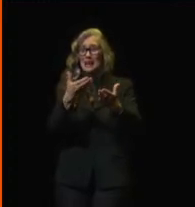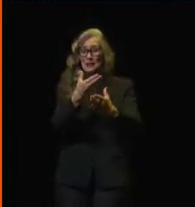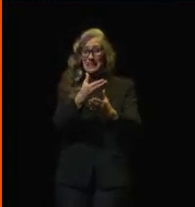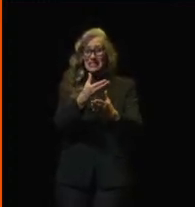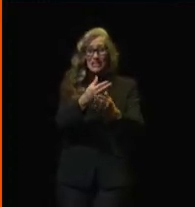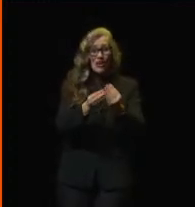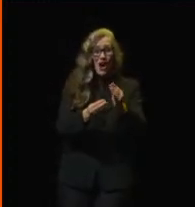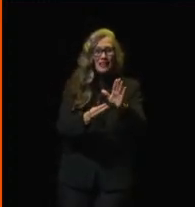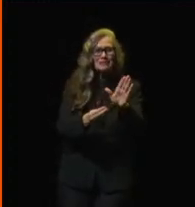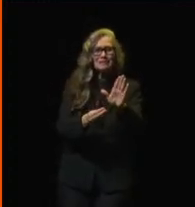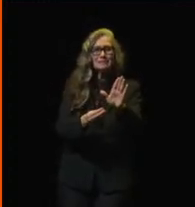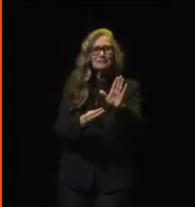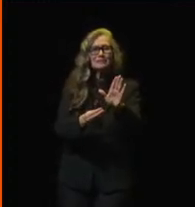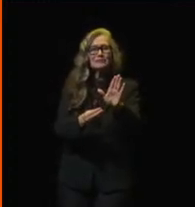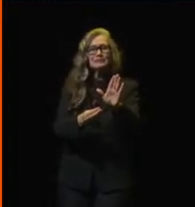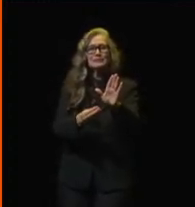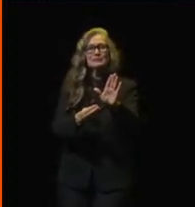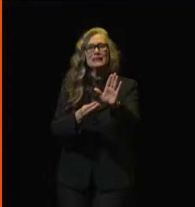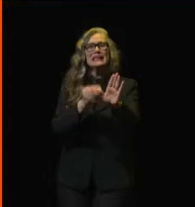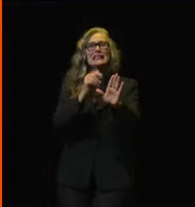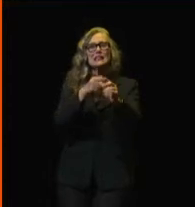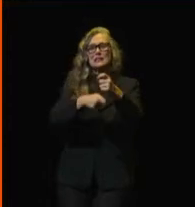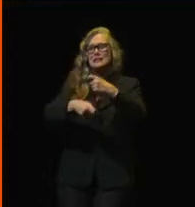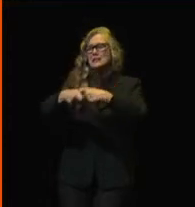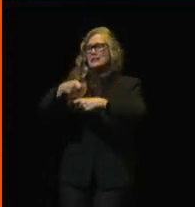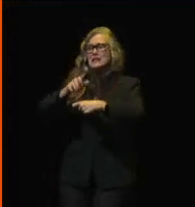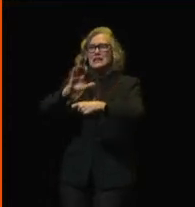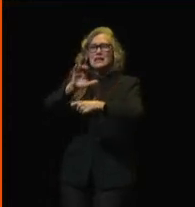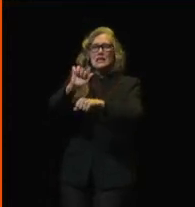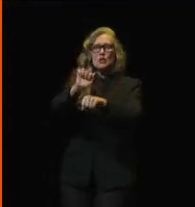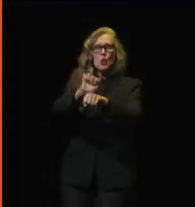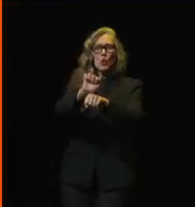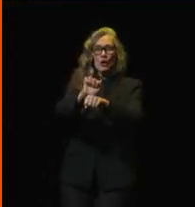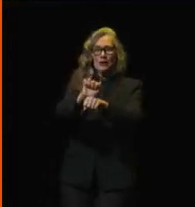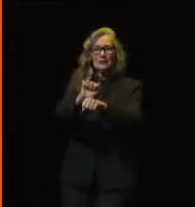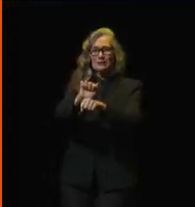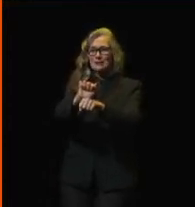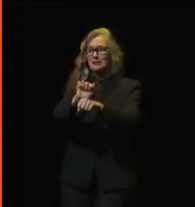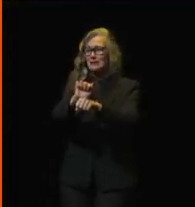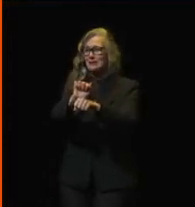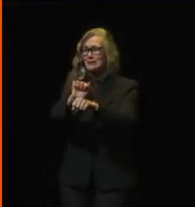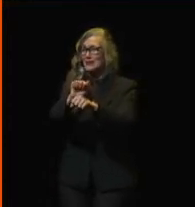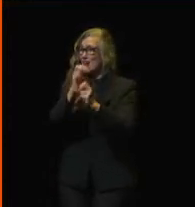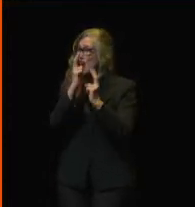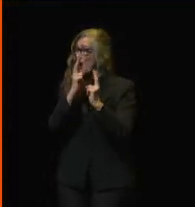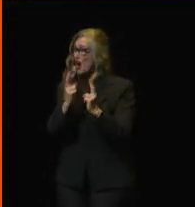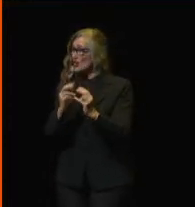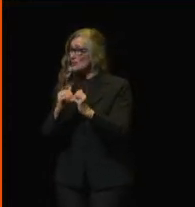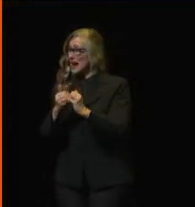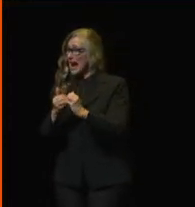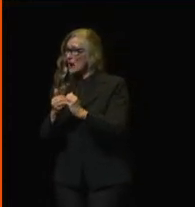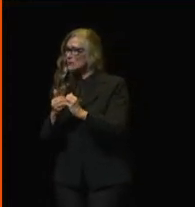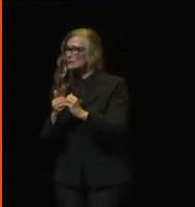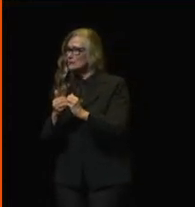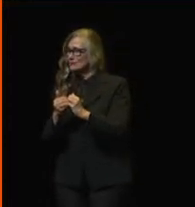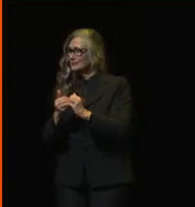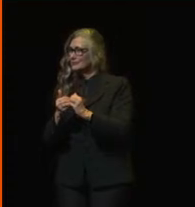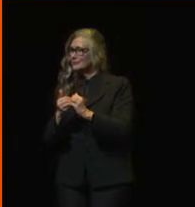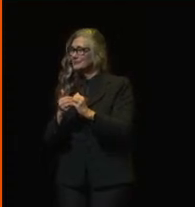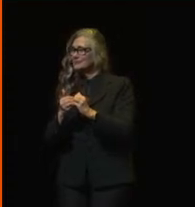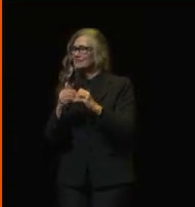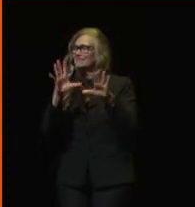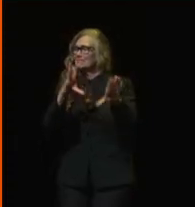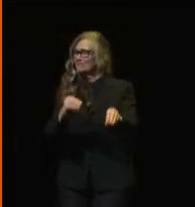by continuing his work. Let's honor him through Be a Hero. I know if Ady